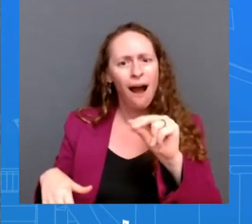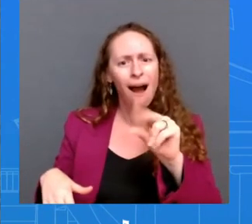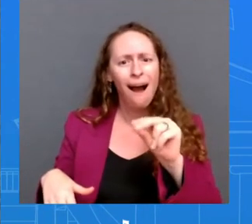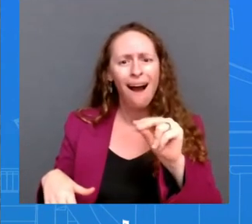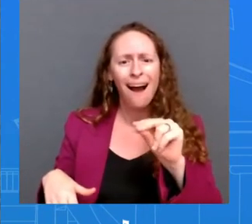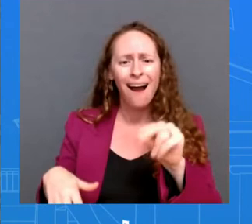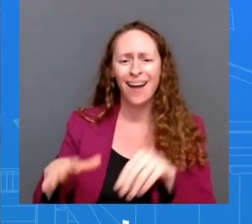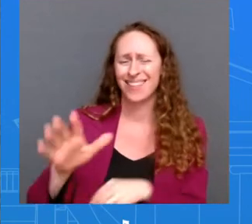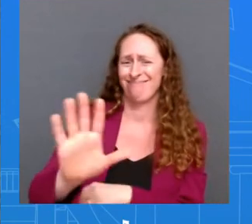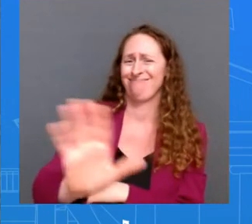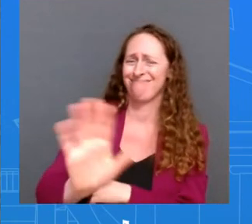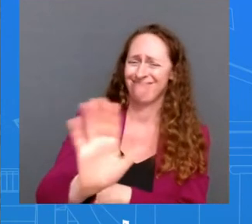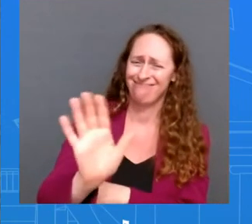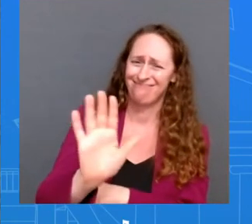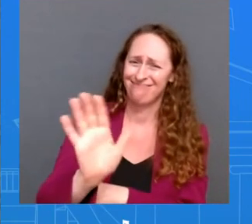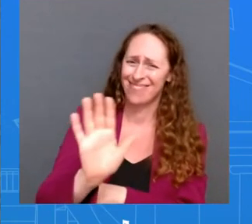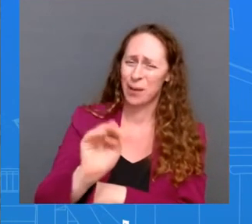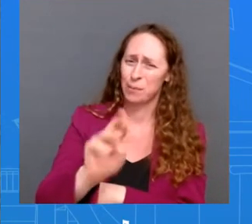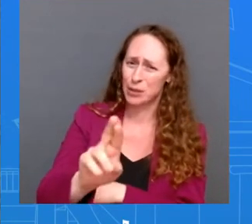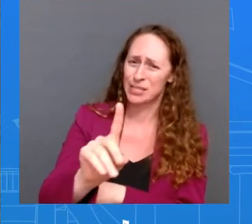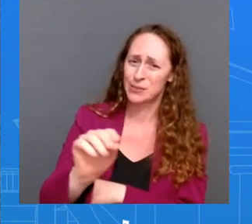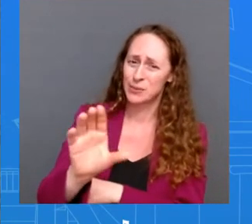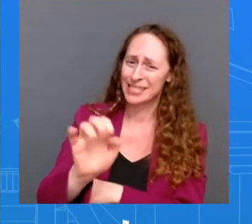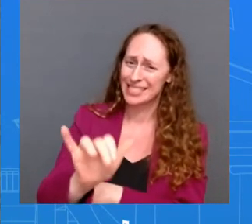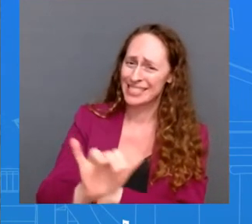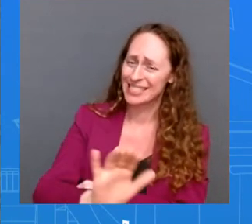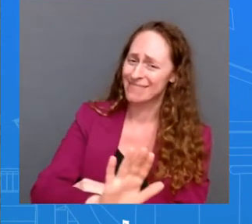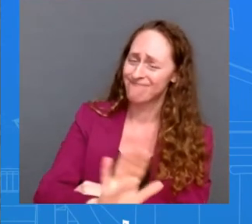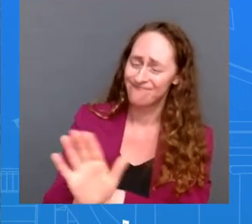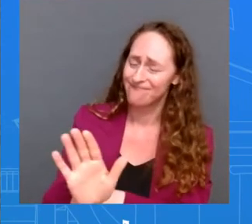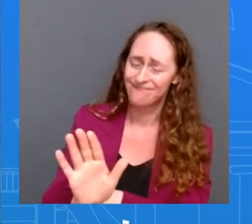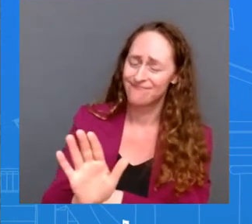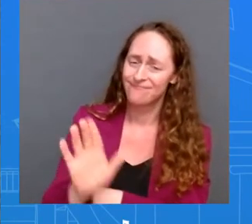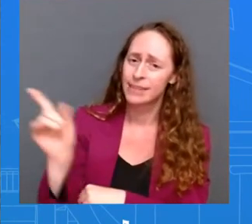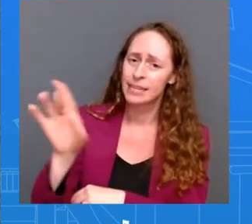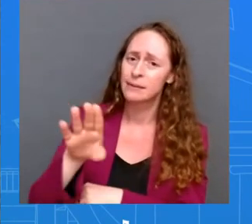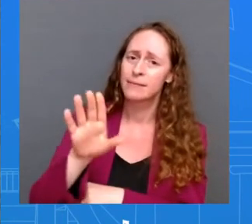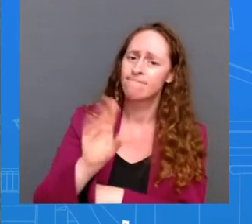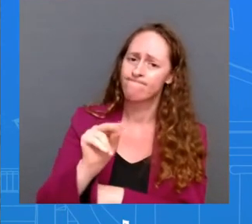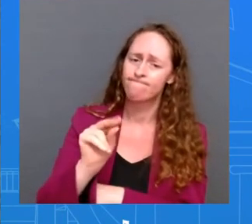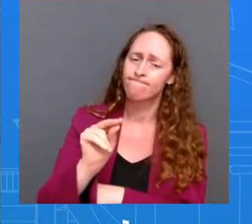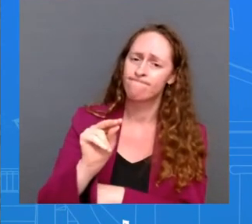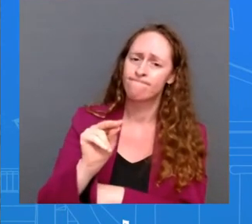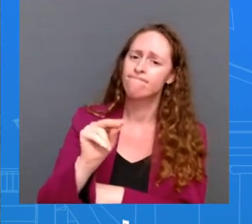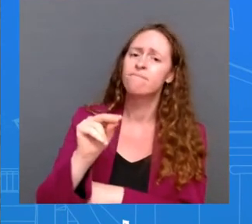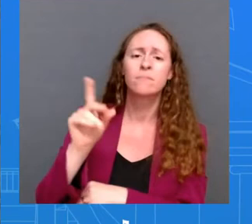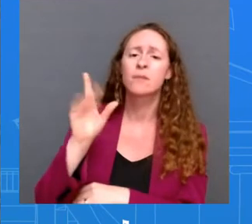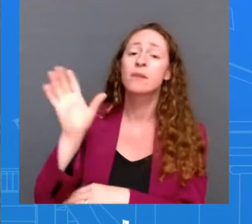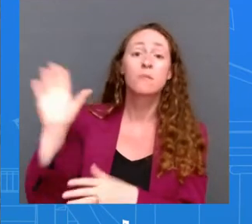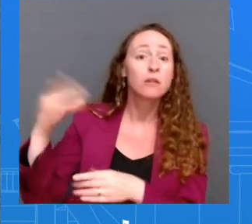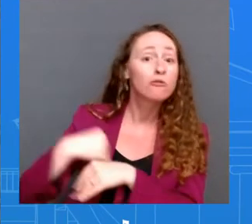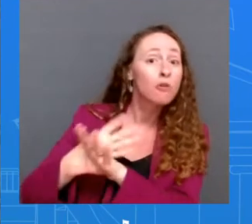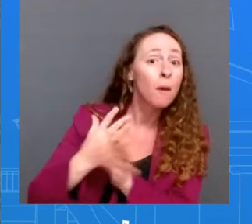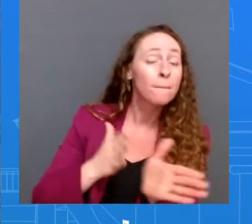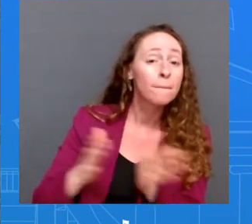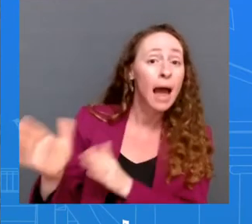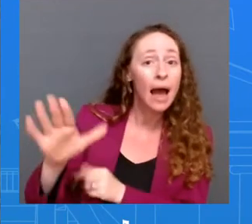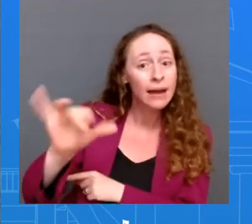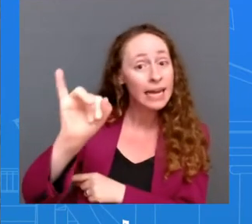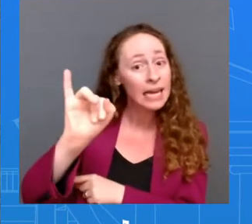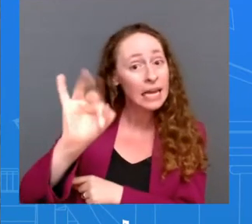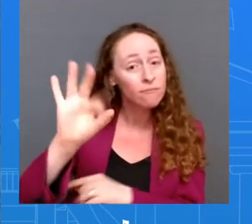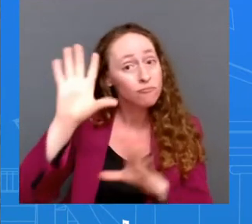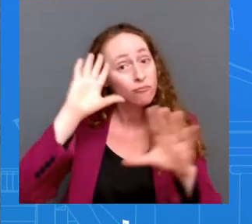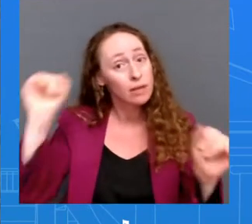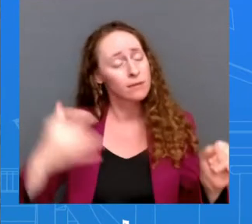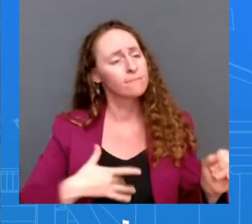to speak to. If ever the president felt like a call with President Xi was the appropriate way to respond, or that it